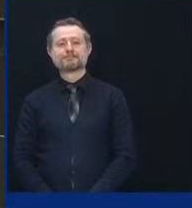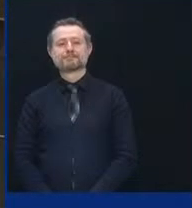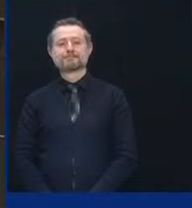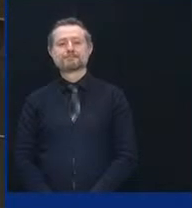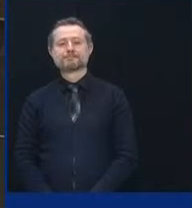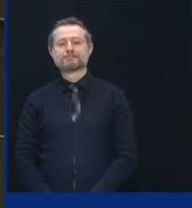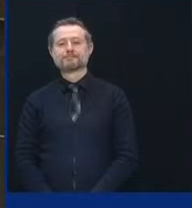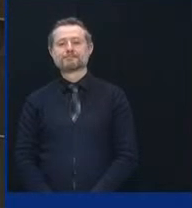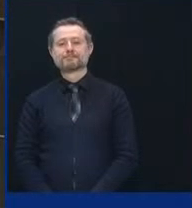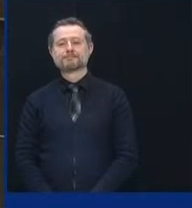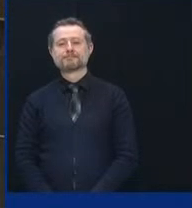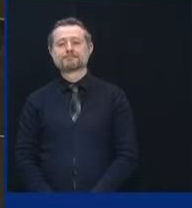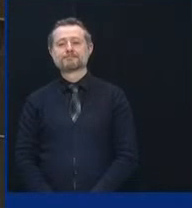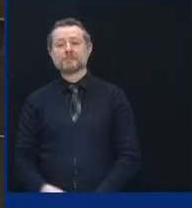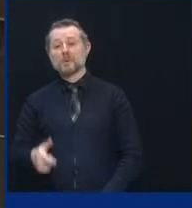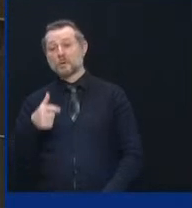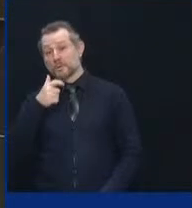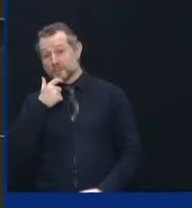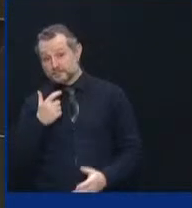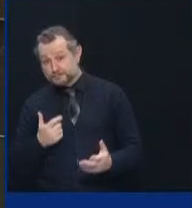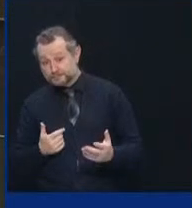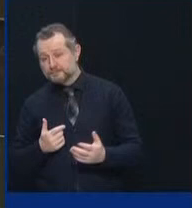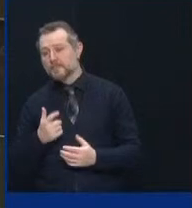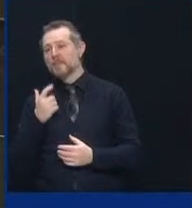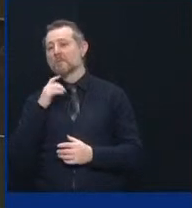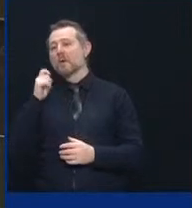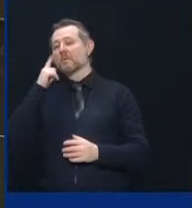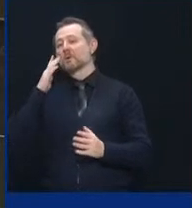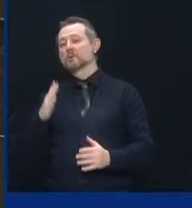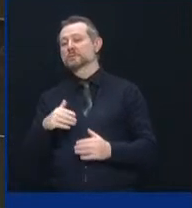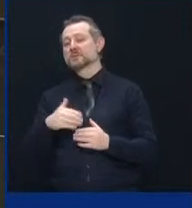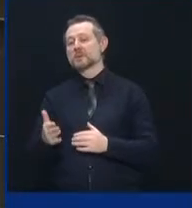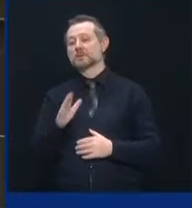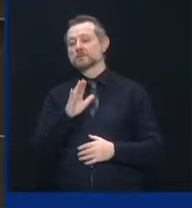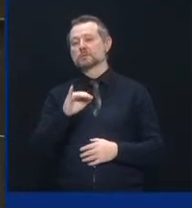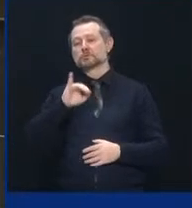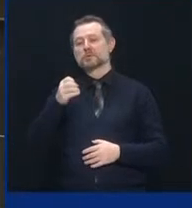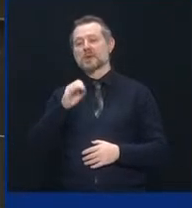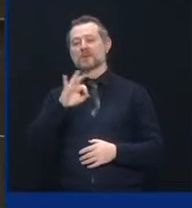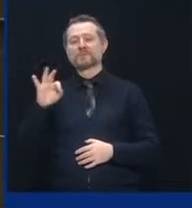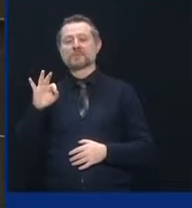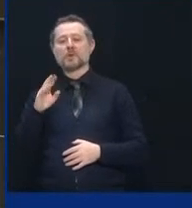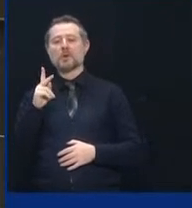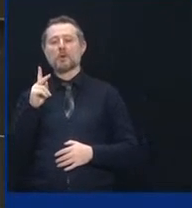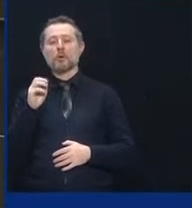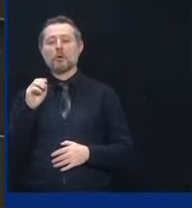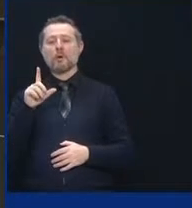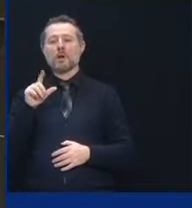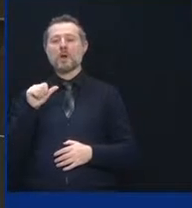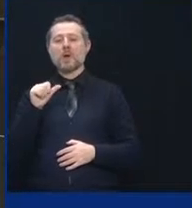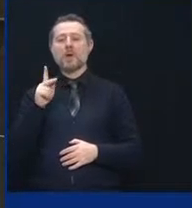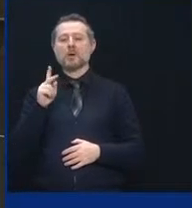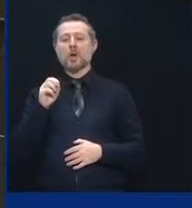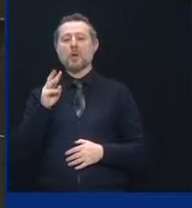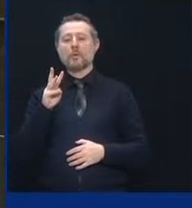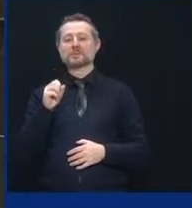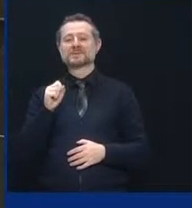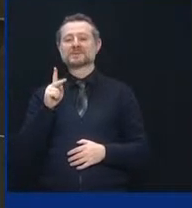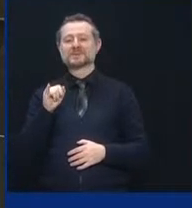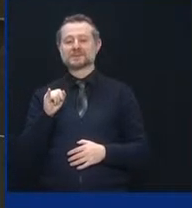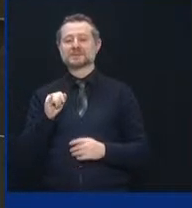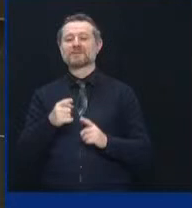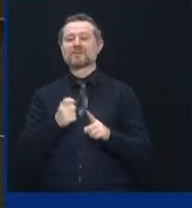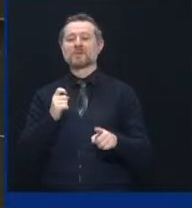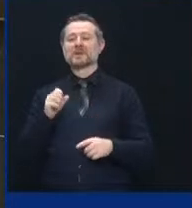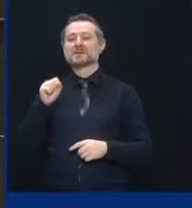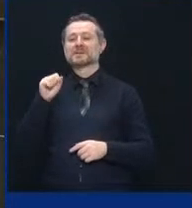Operator. Governor, your next question comes from Jeff Kolakowski from Channel 9 News in Syracuse. Jeff, your line is open. Please unmute your